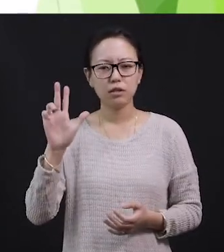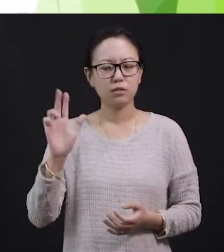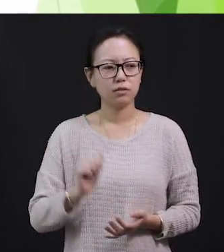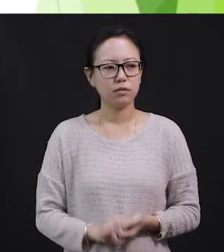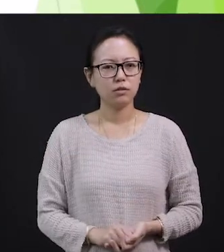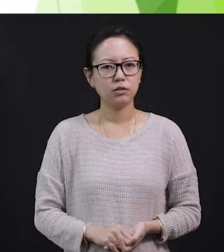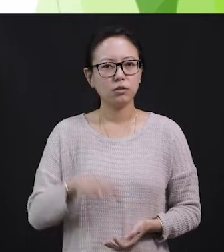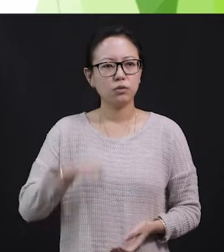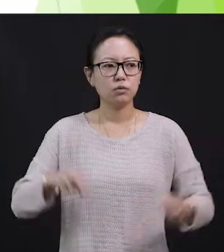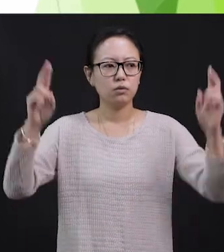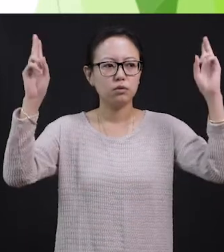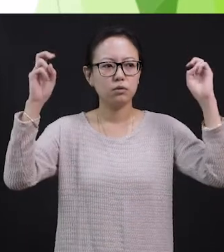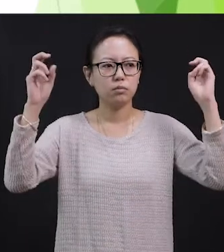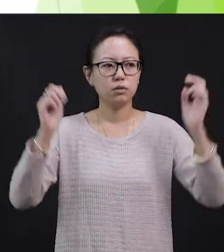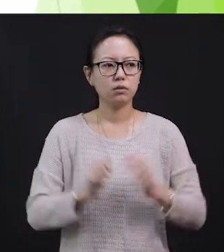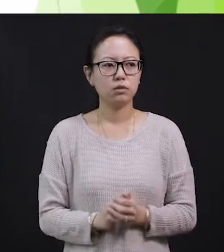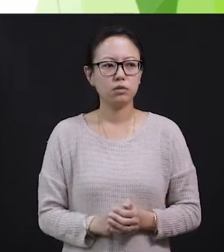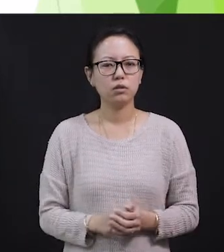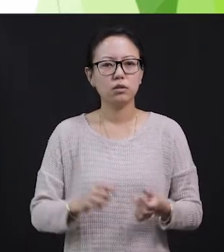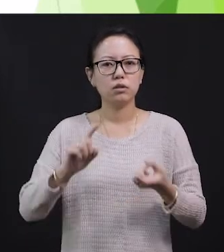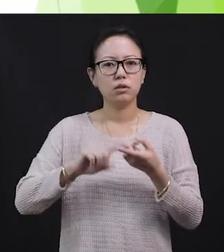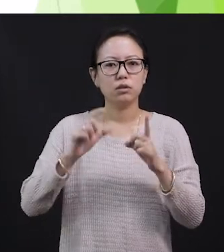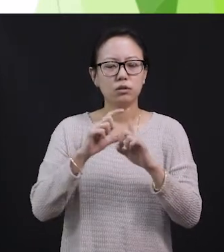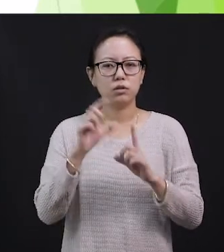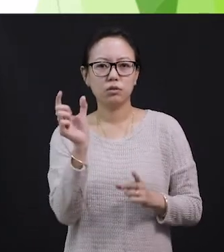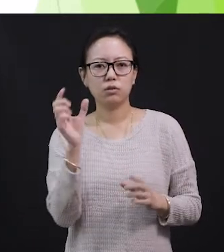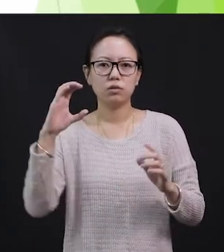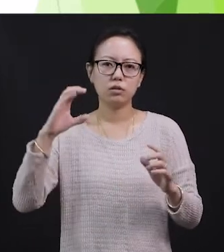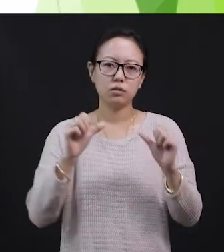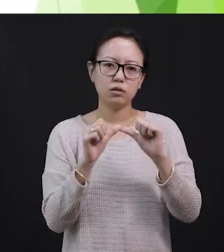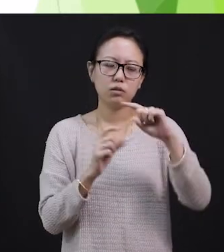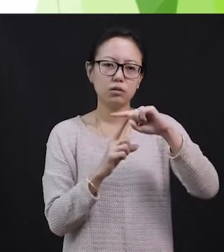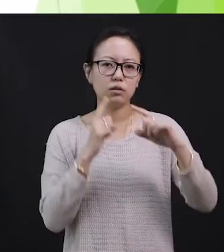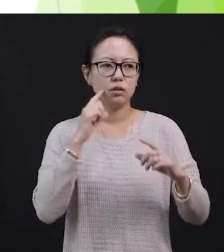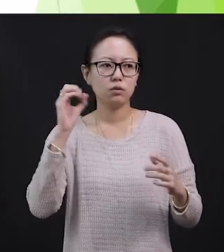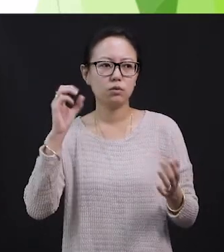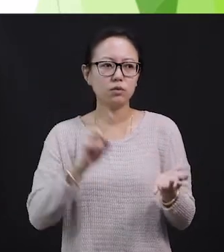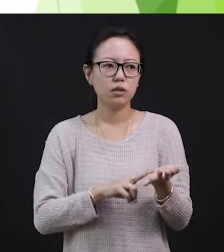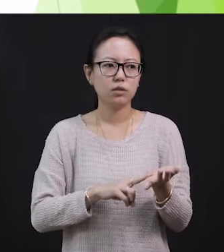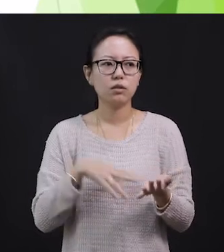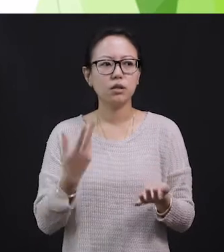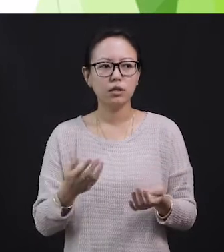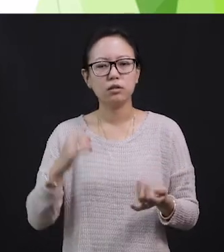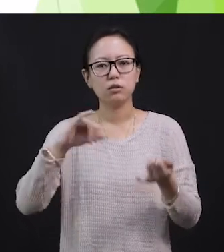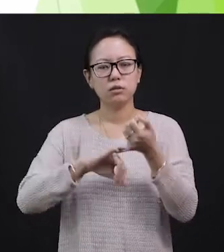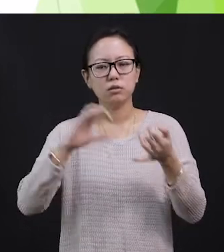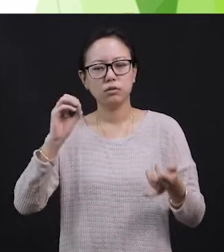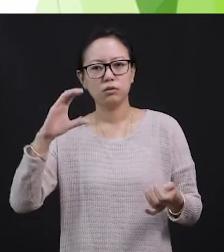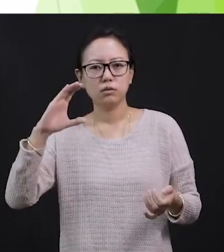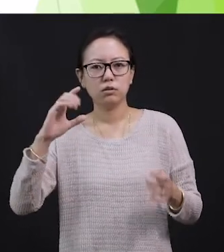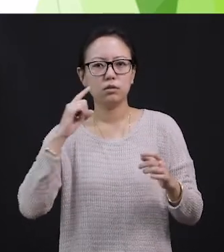today's topic is going to be education and social reforms, and this is your part 1. It's a big chapter,